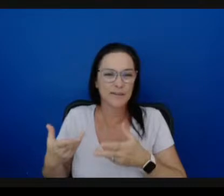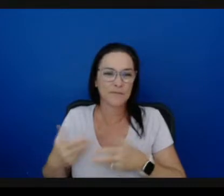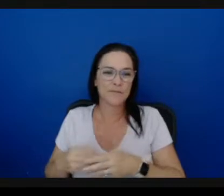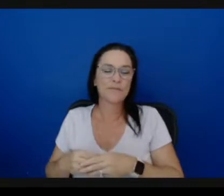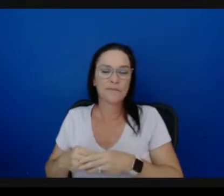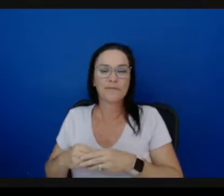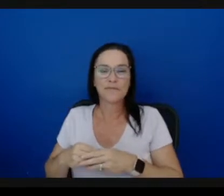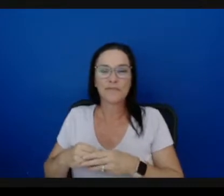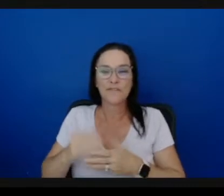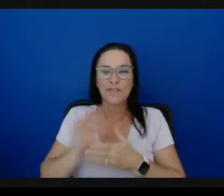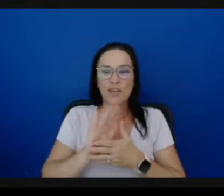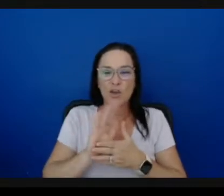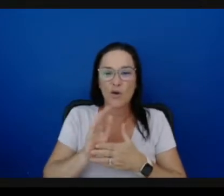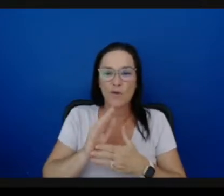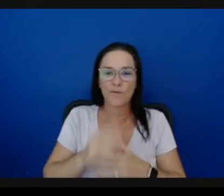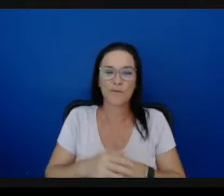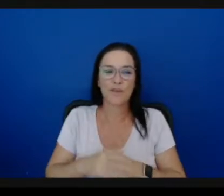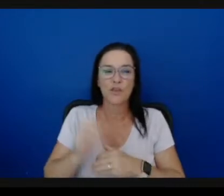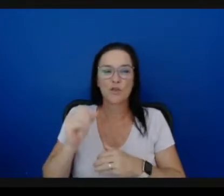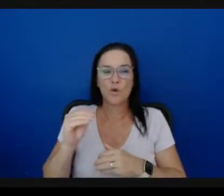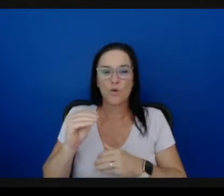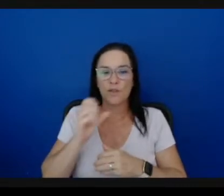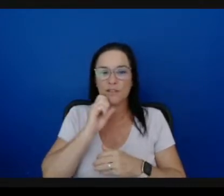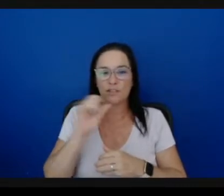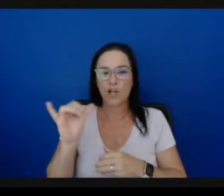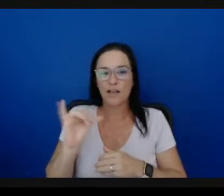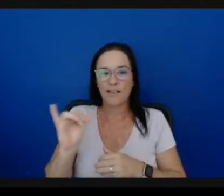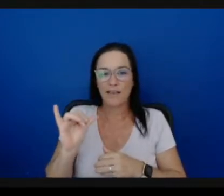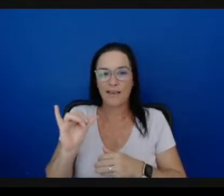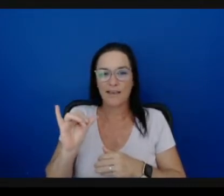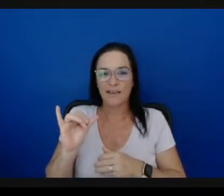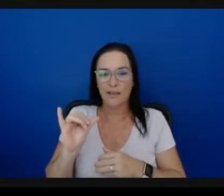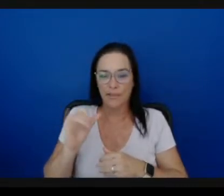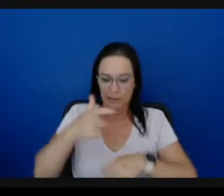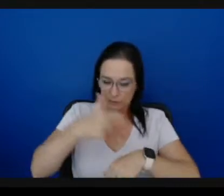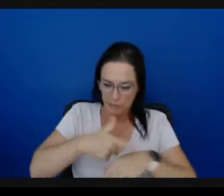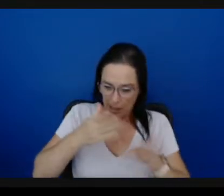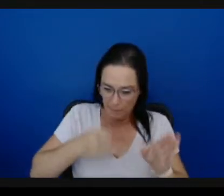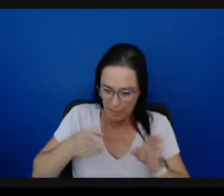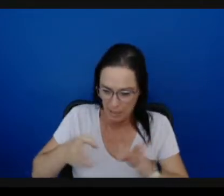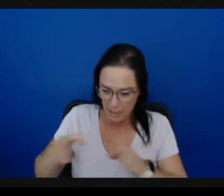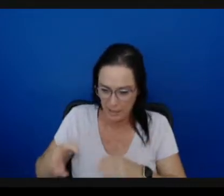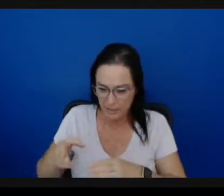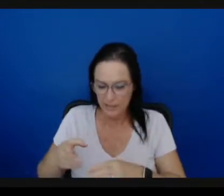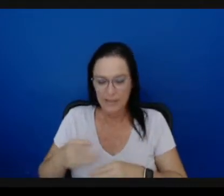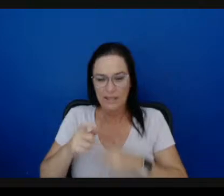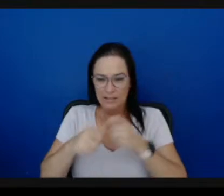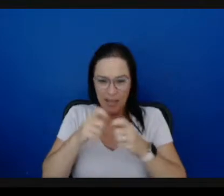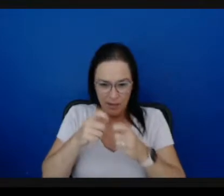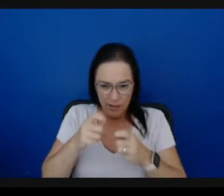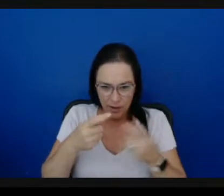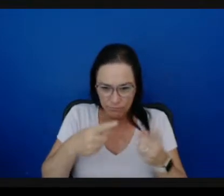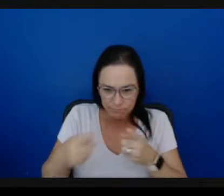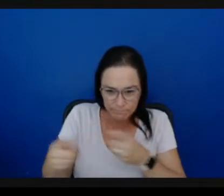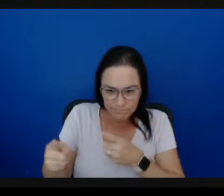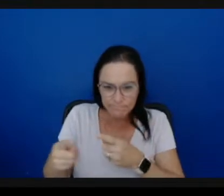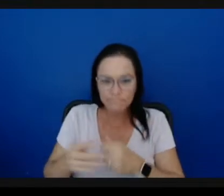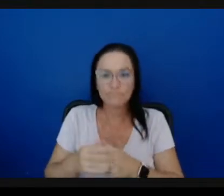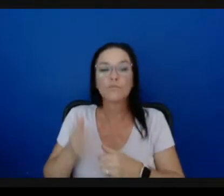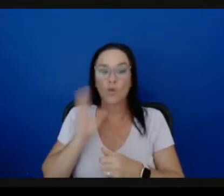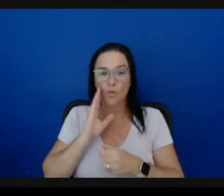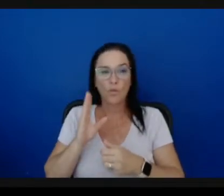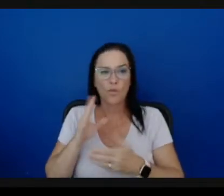video of the 55 eruption. So what I mean is, like, it's not the chronology. It's not like this is what happened and what order it happened. We'll go through